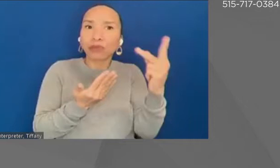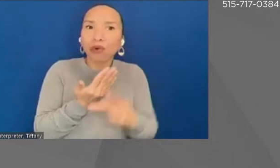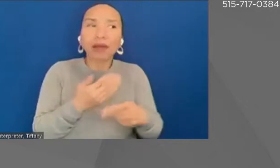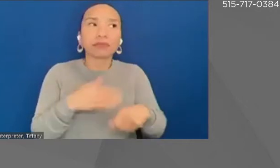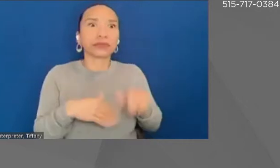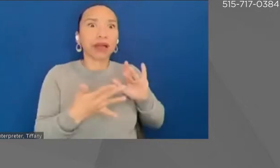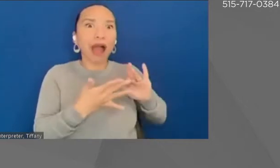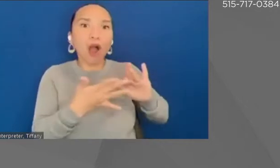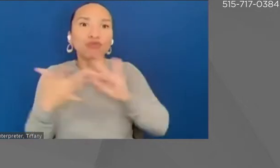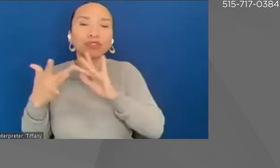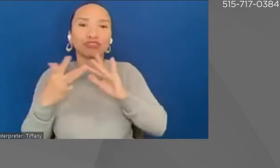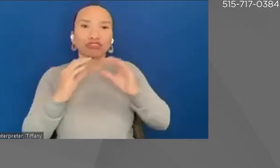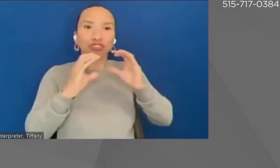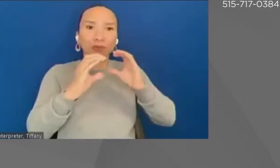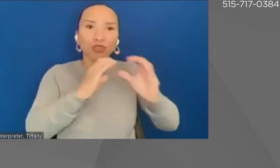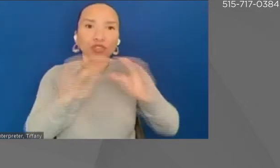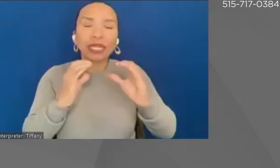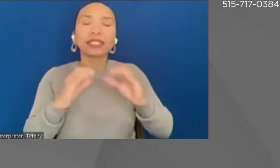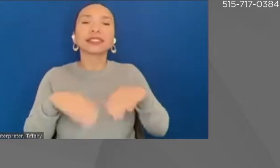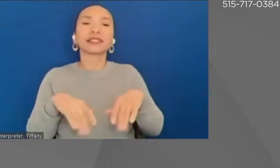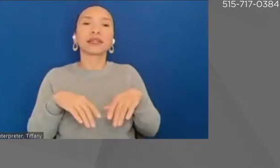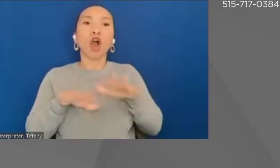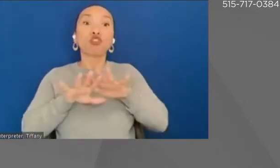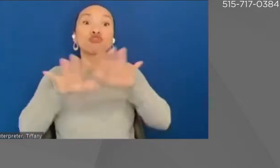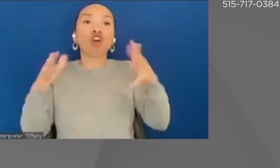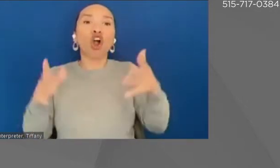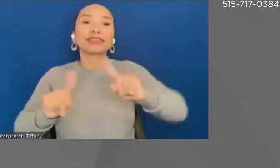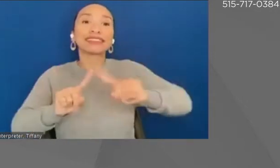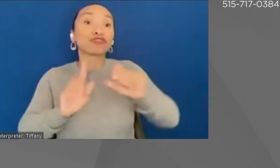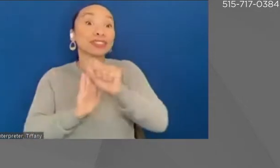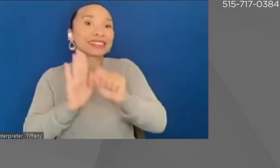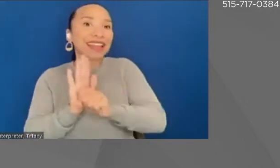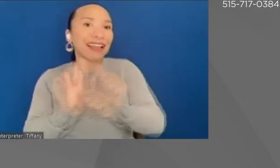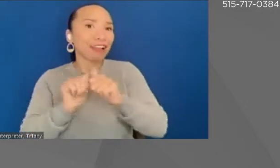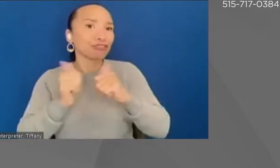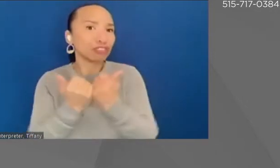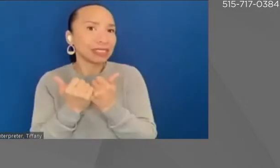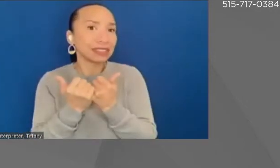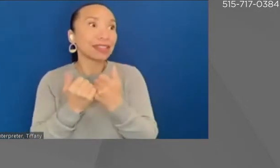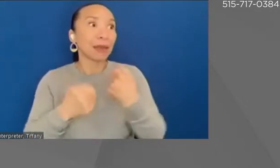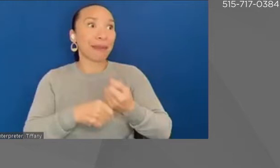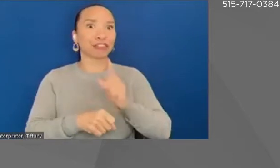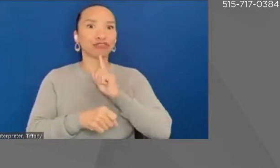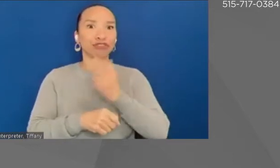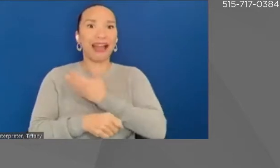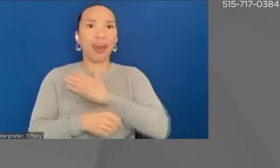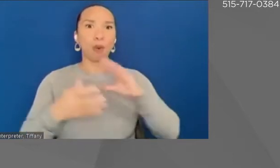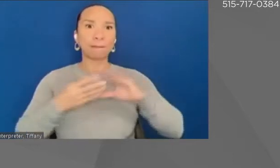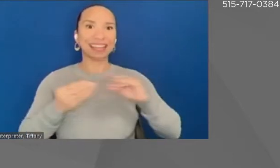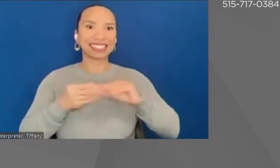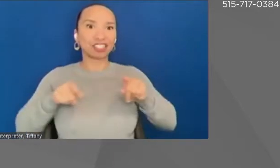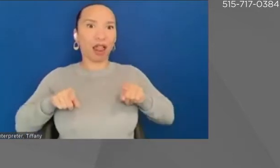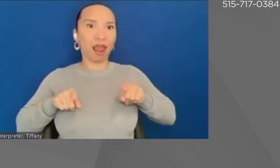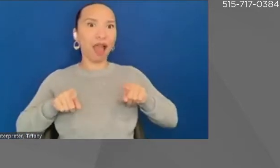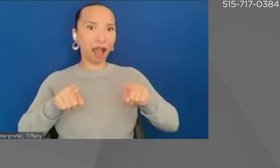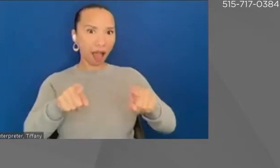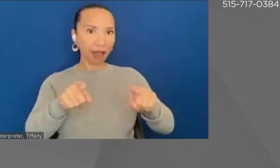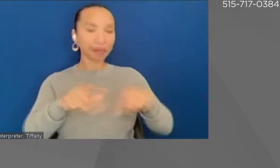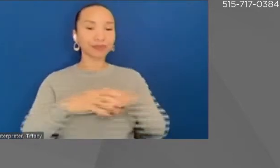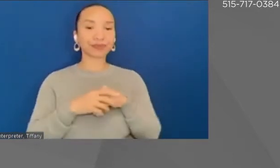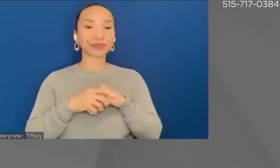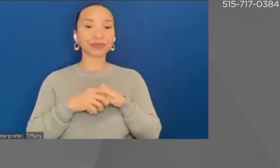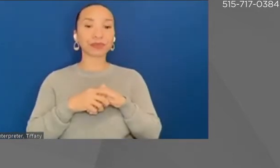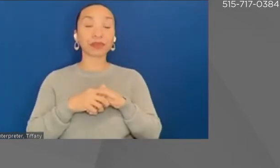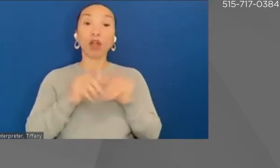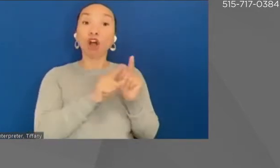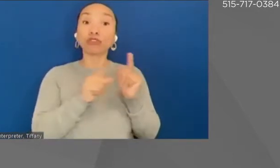communication across multiple state agencies and make sure that we're all in line with the same messaging. And also kind of thinking